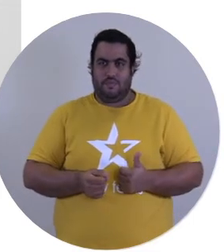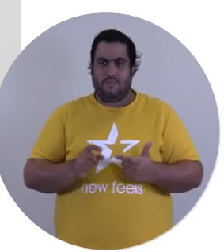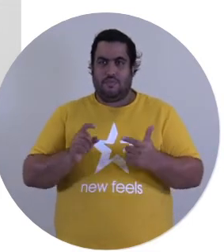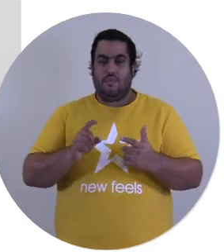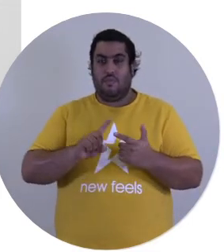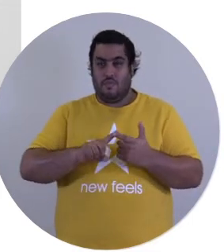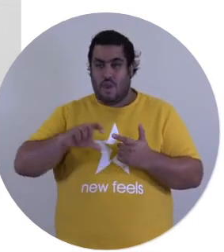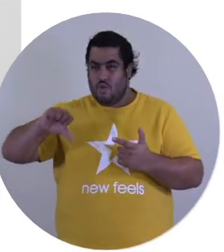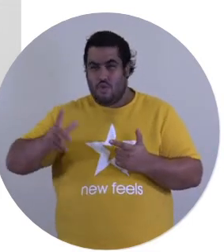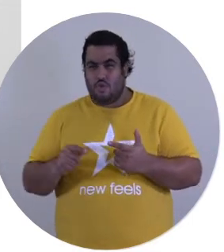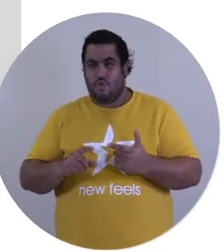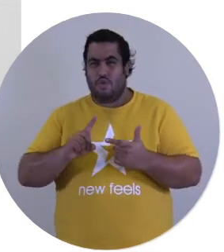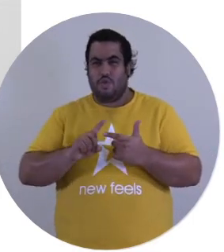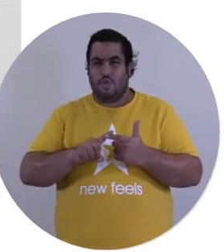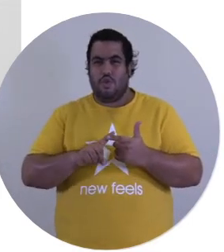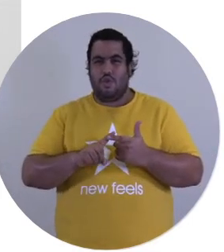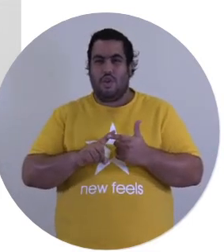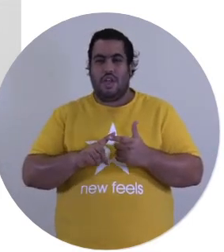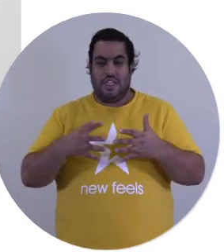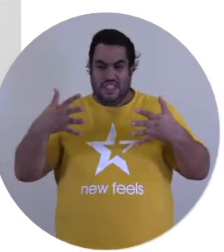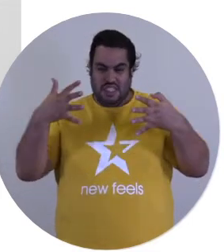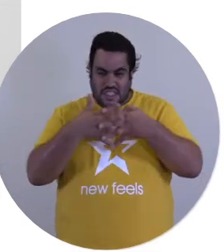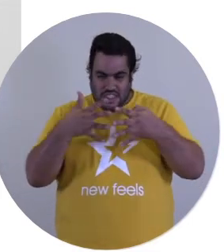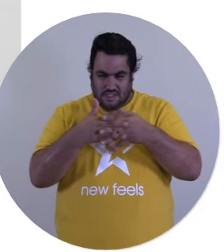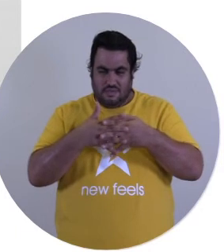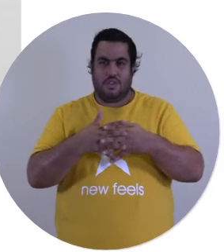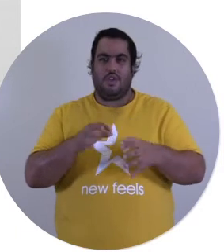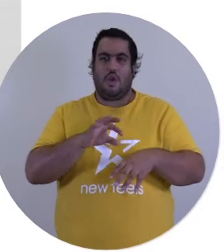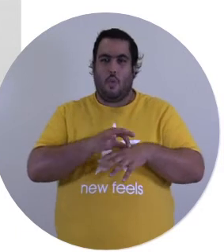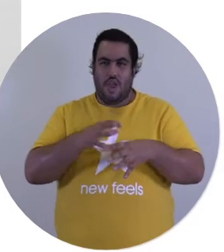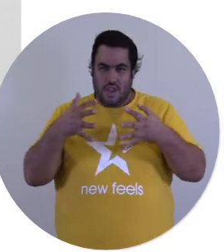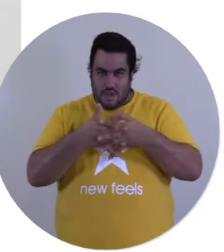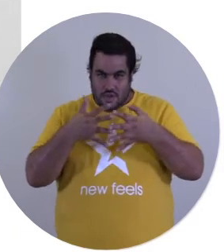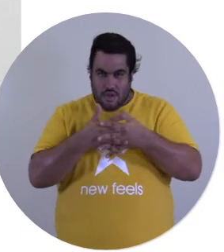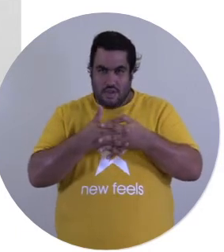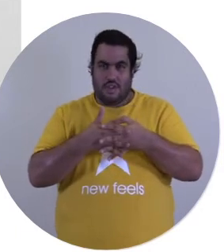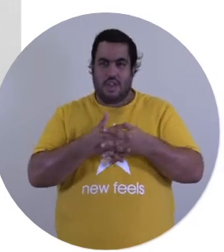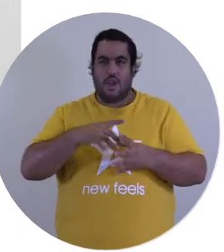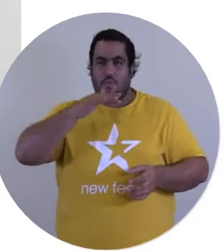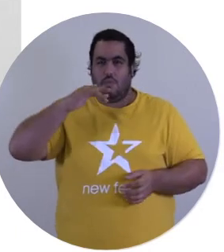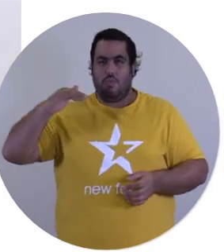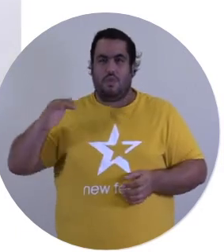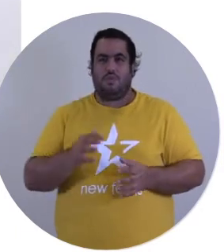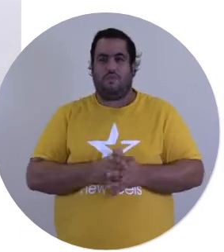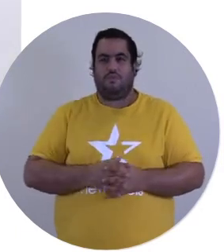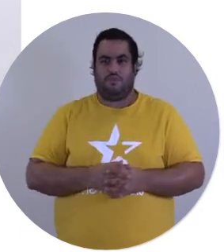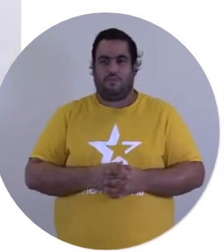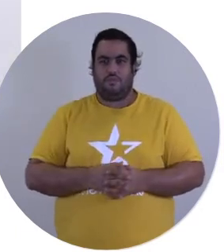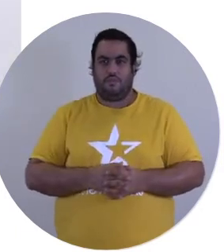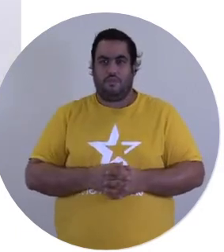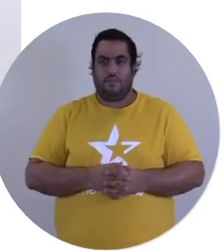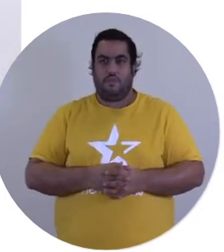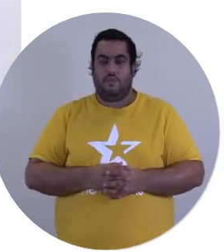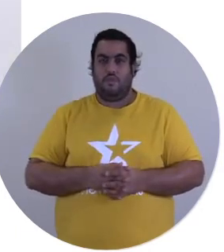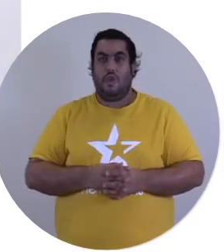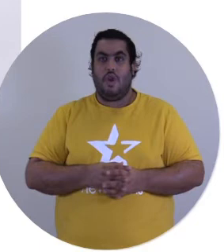be pollution and noise, traffic congestion, overcrowding. If we want to put them